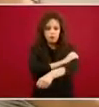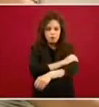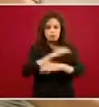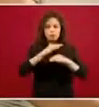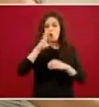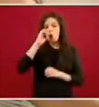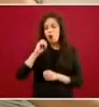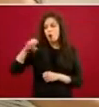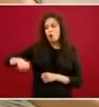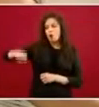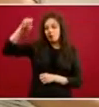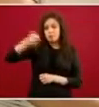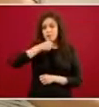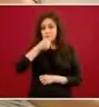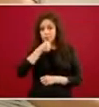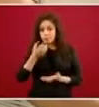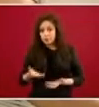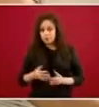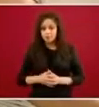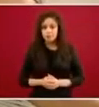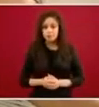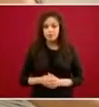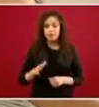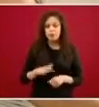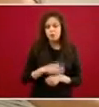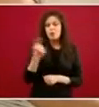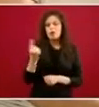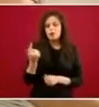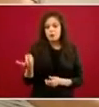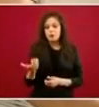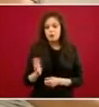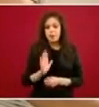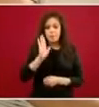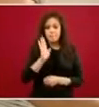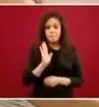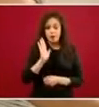chronic conditions, but are there any